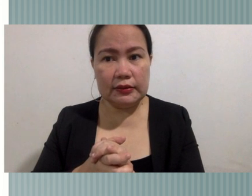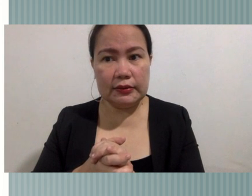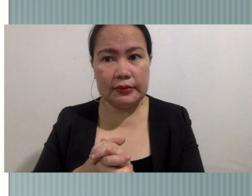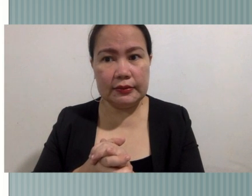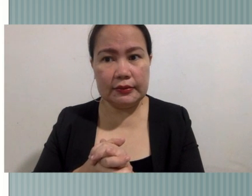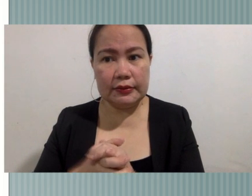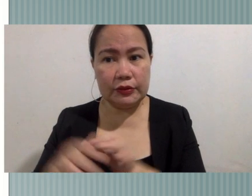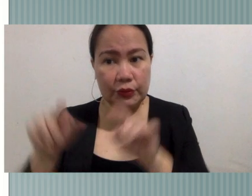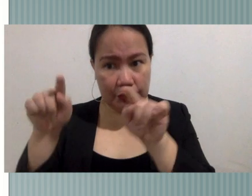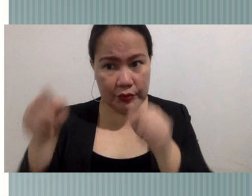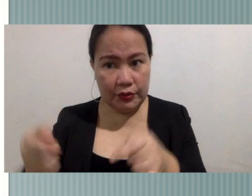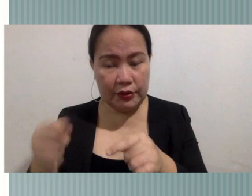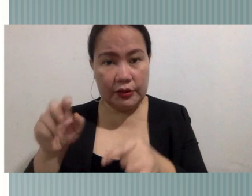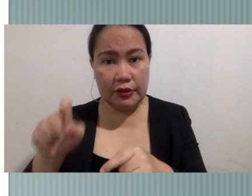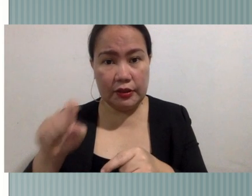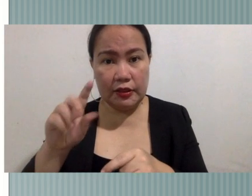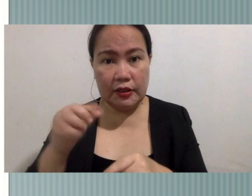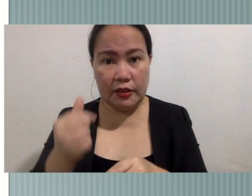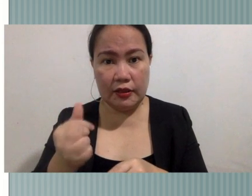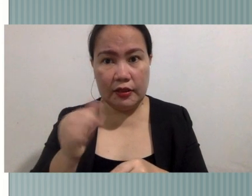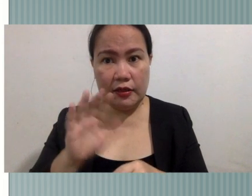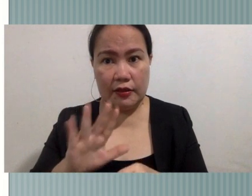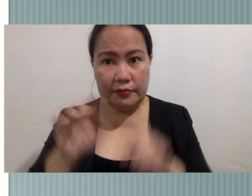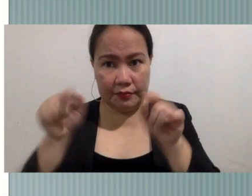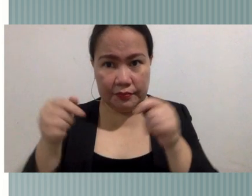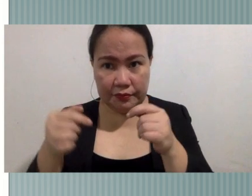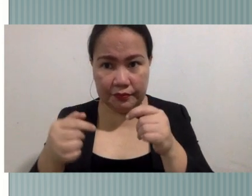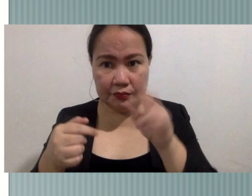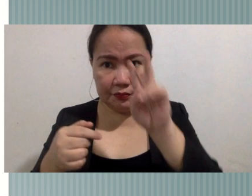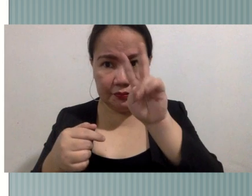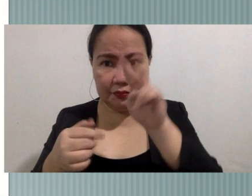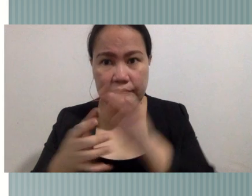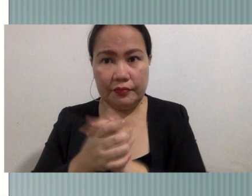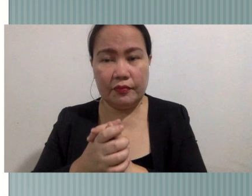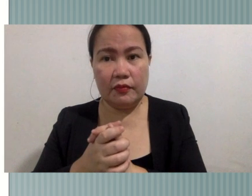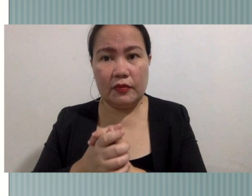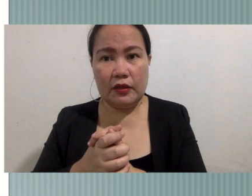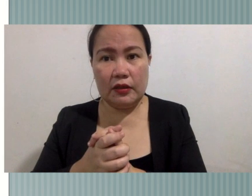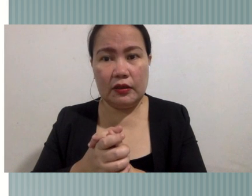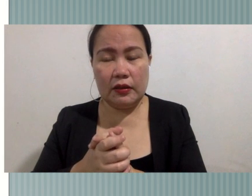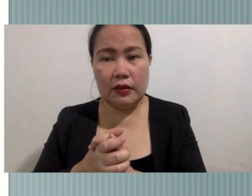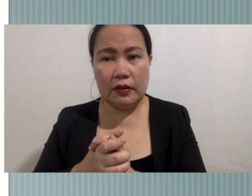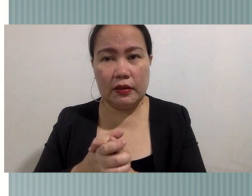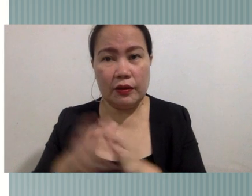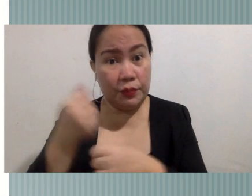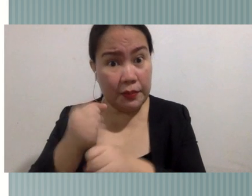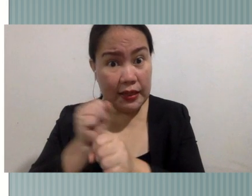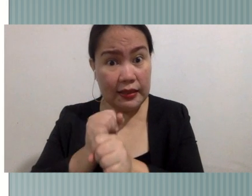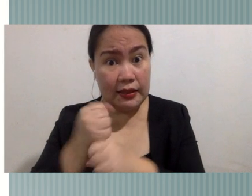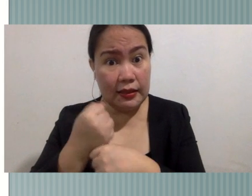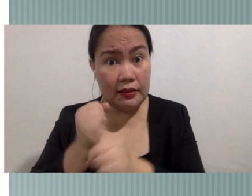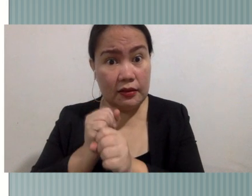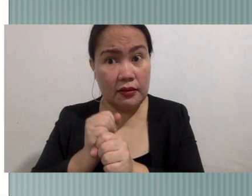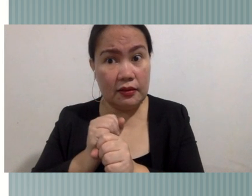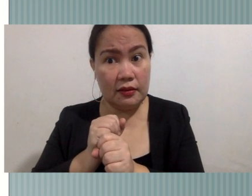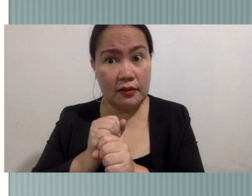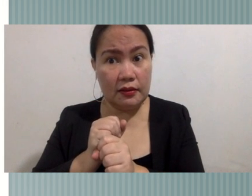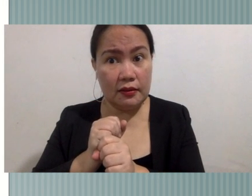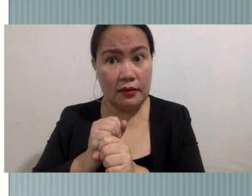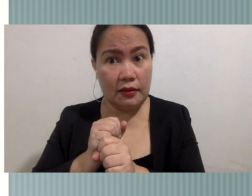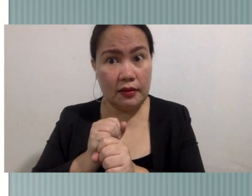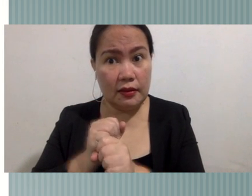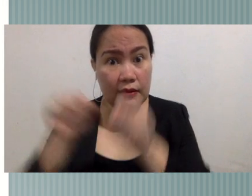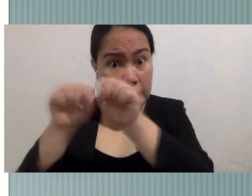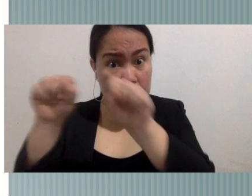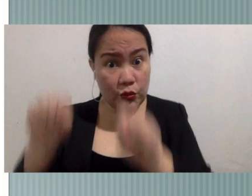nyo, ito na yon, yung x plus 5 squared. So, gagawin daw natin tong nasa left side